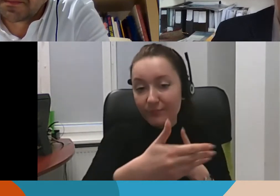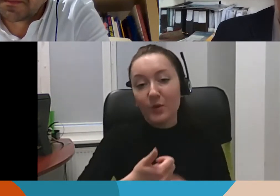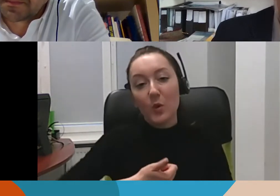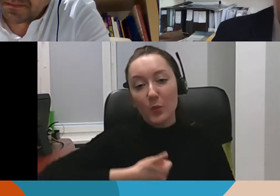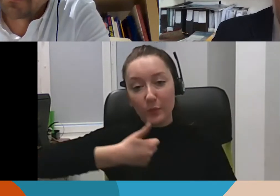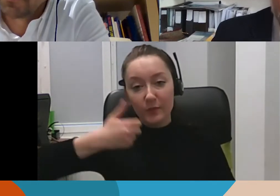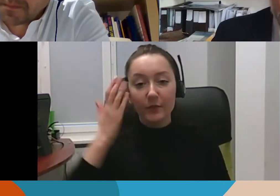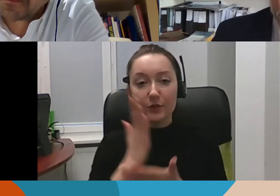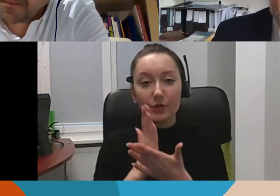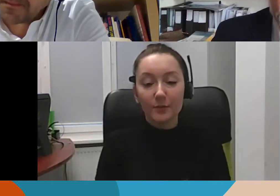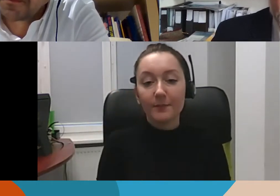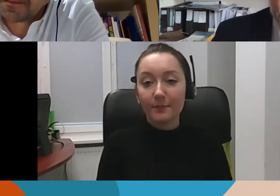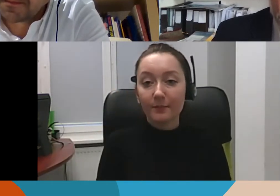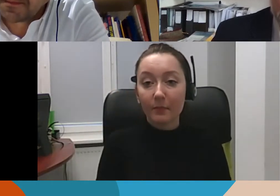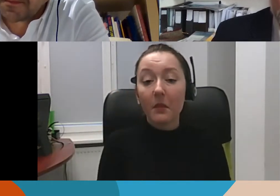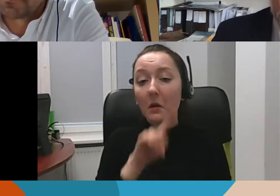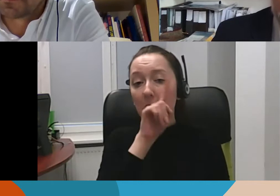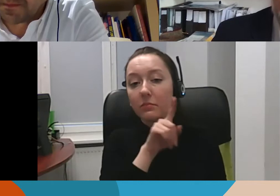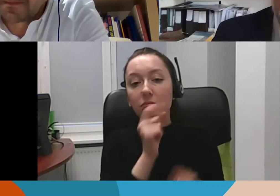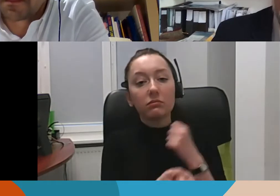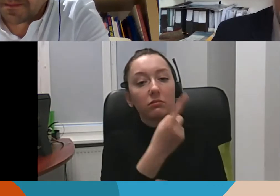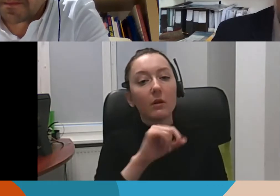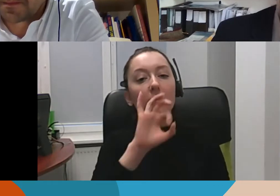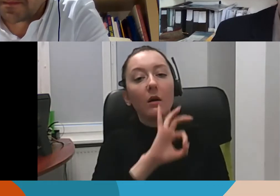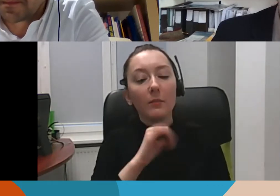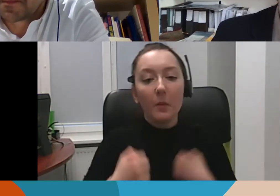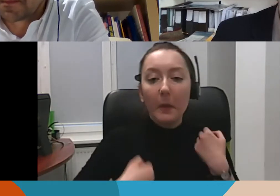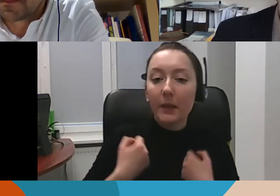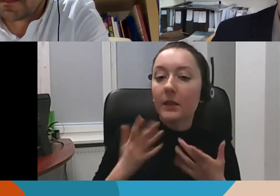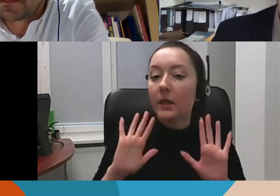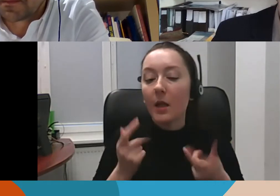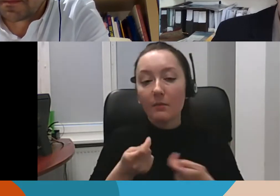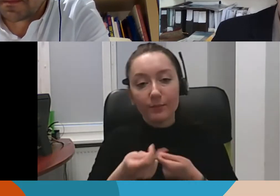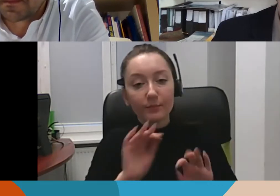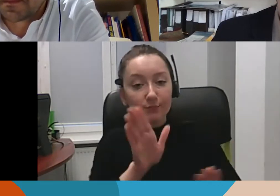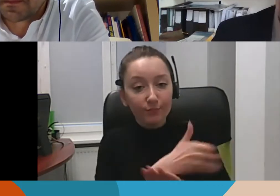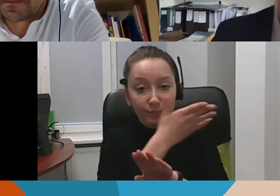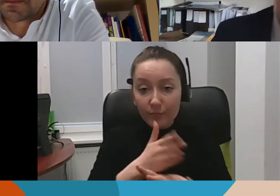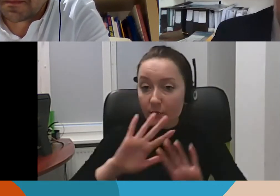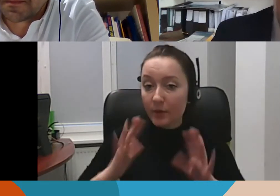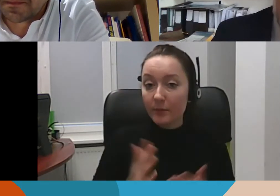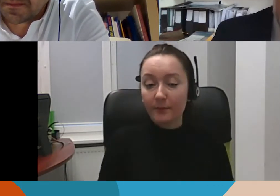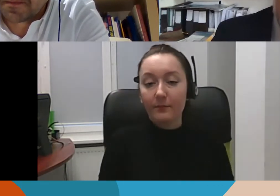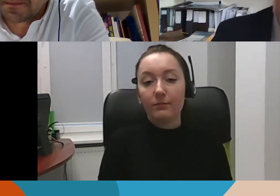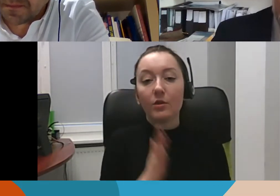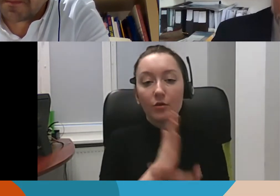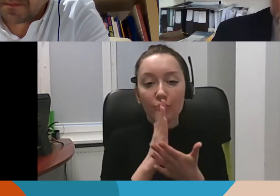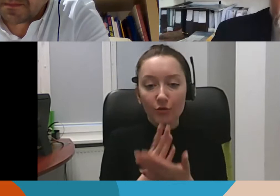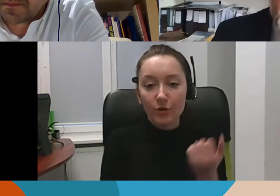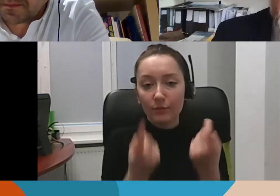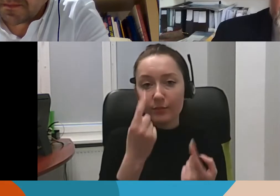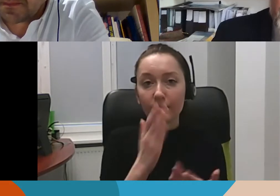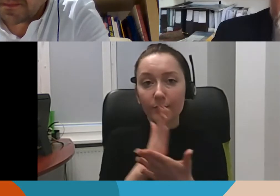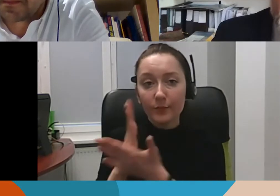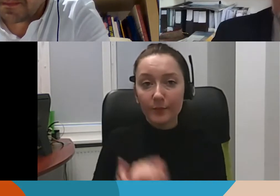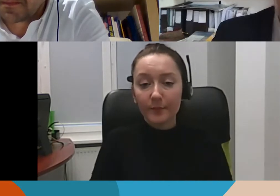of efforts, because there are a number of good efforts which have been undertaken in various places. In